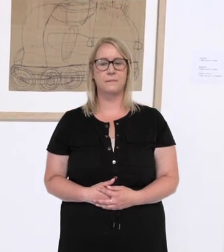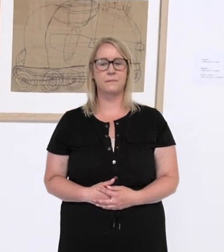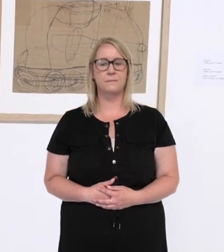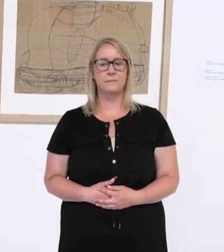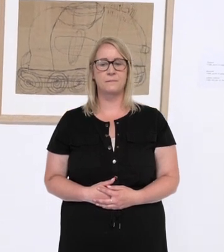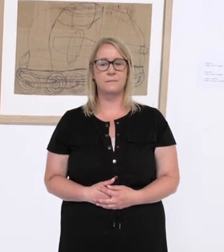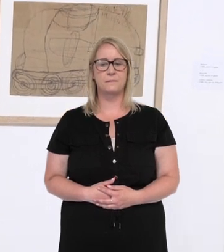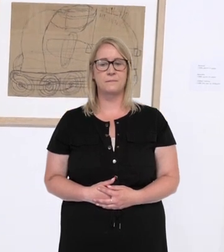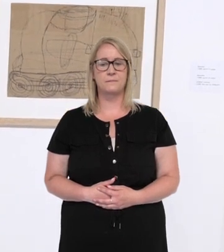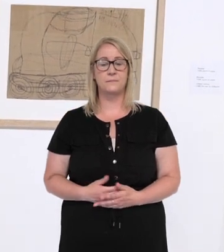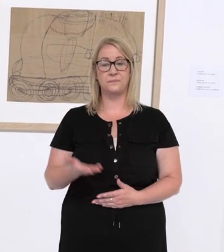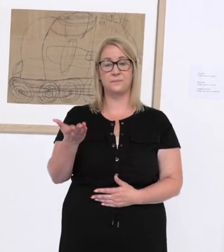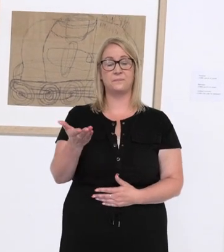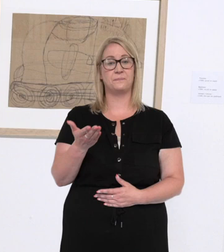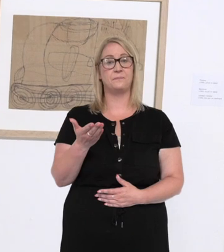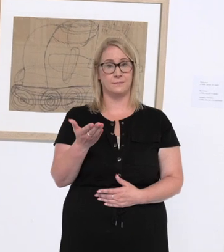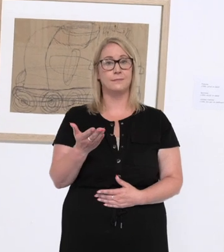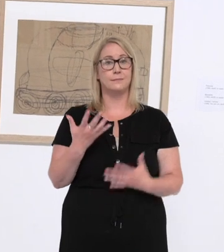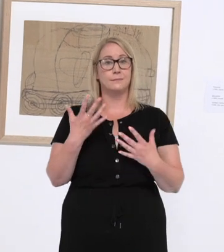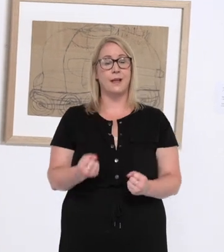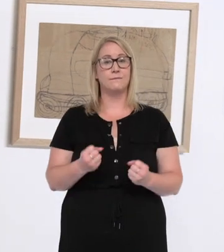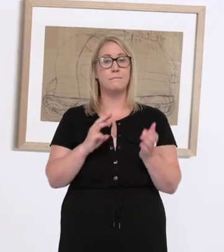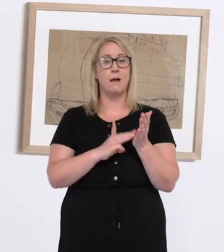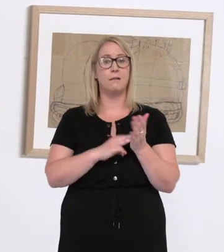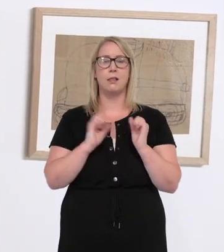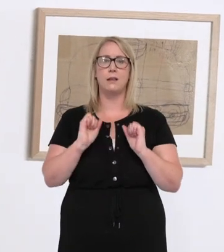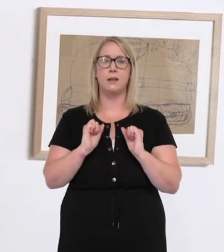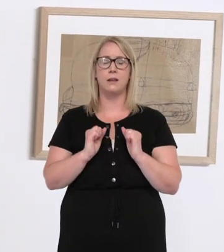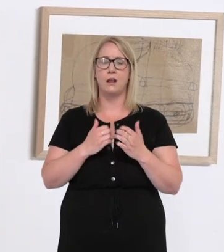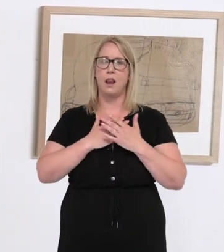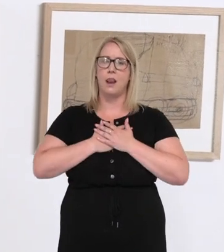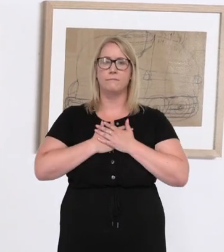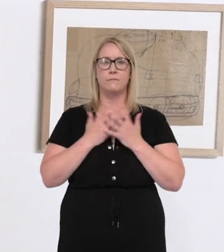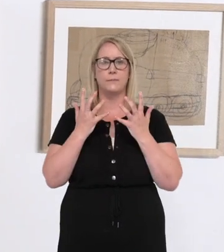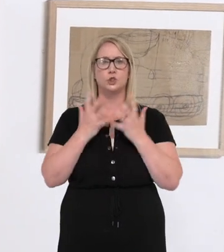Again, we've got Michael's machine, love of machinery.